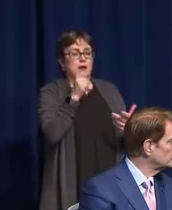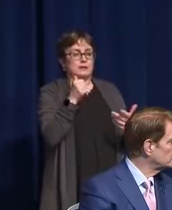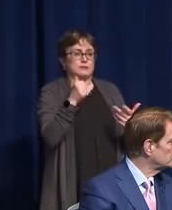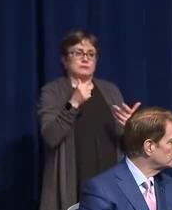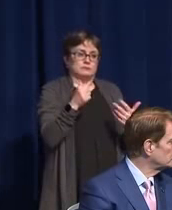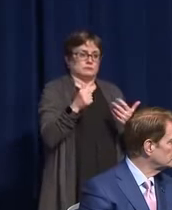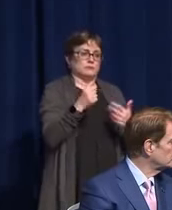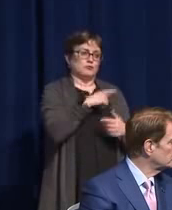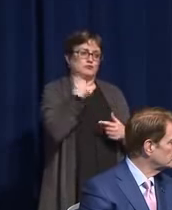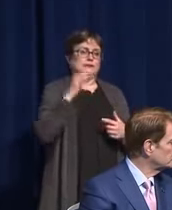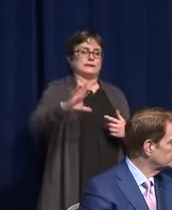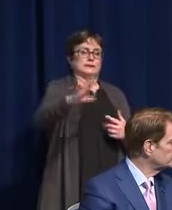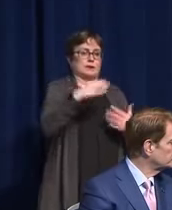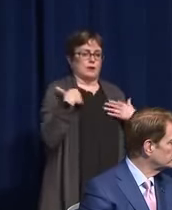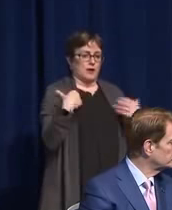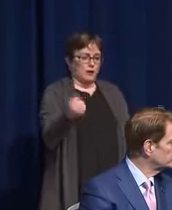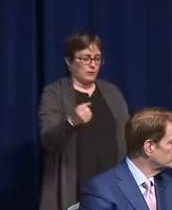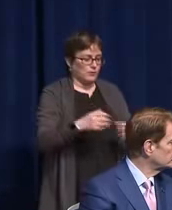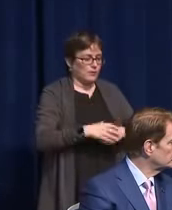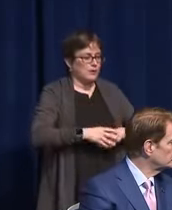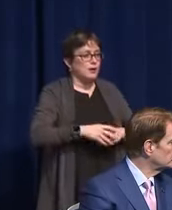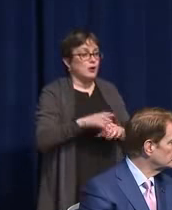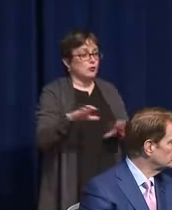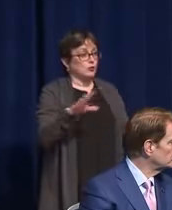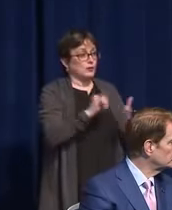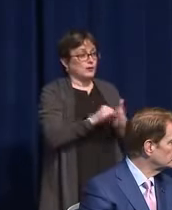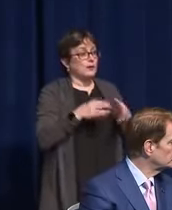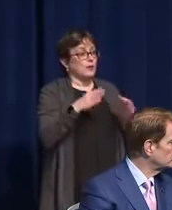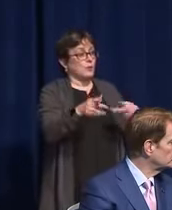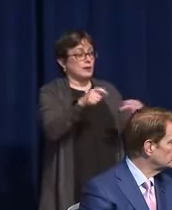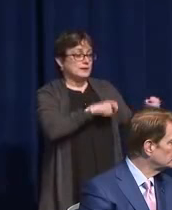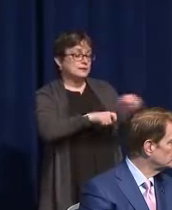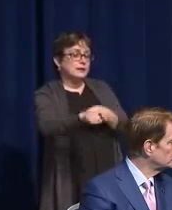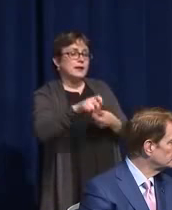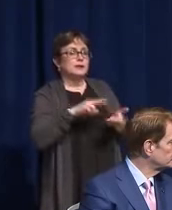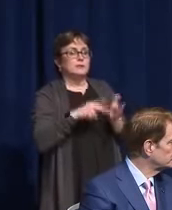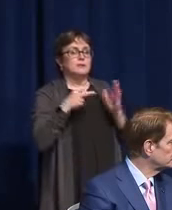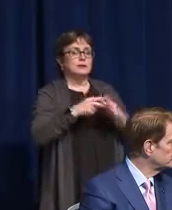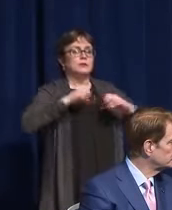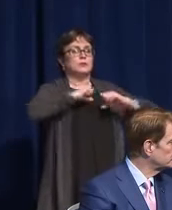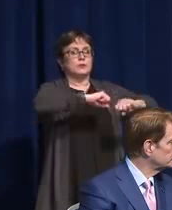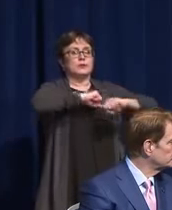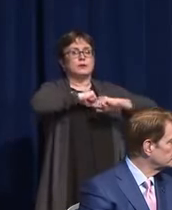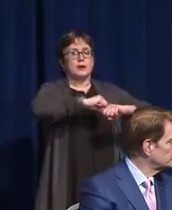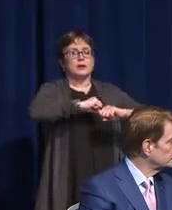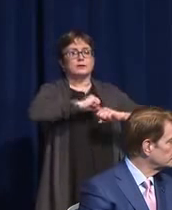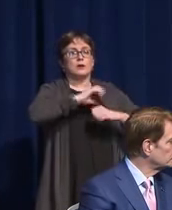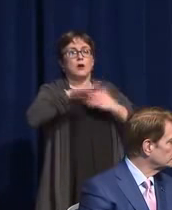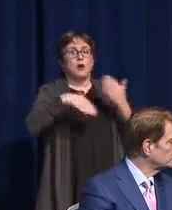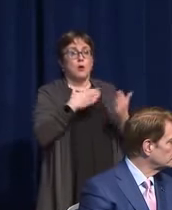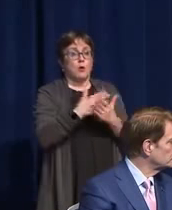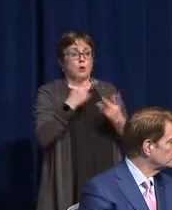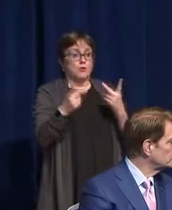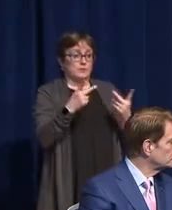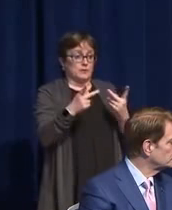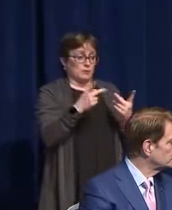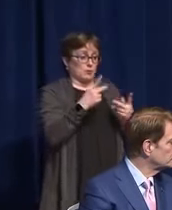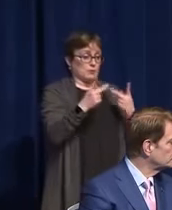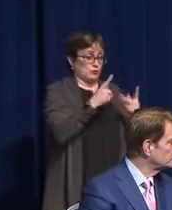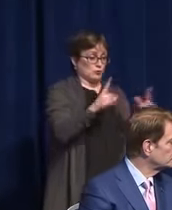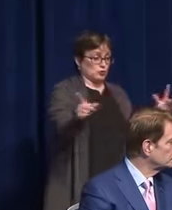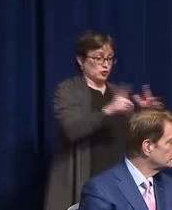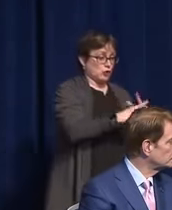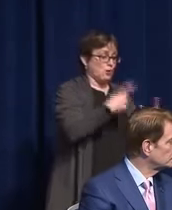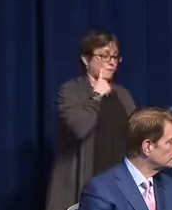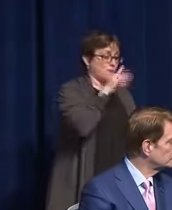Conducting elections in this manner also protects the well-being of those who serve as poll